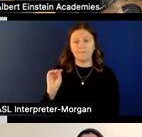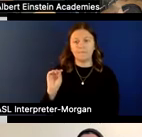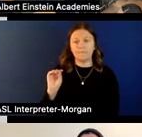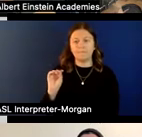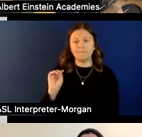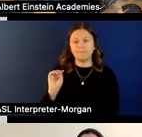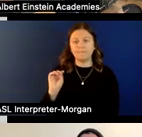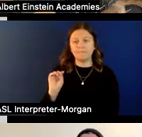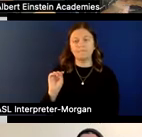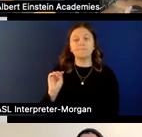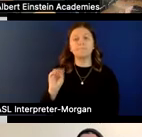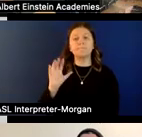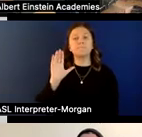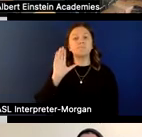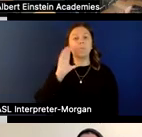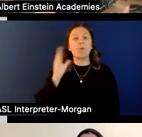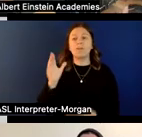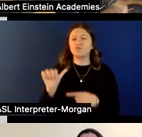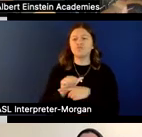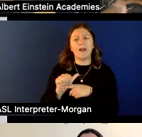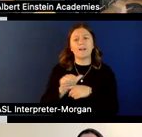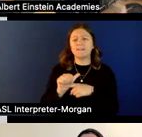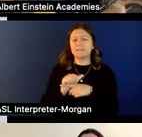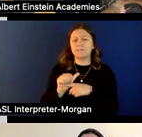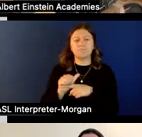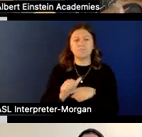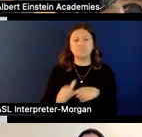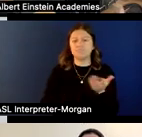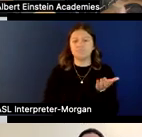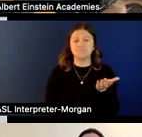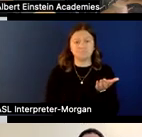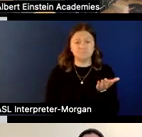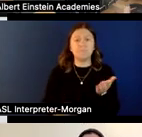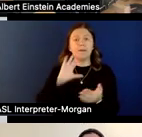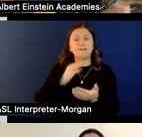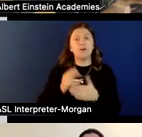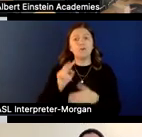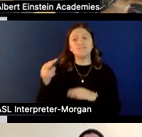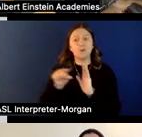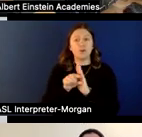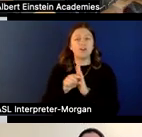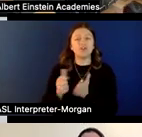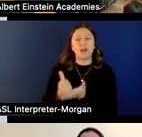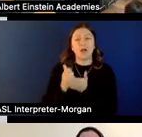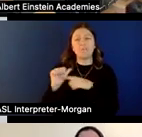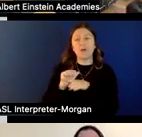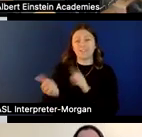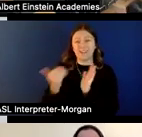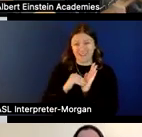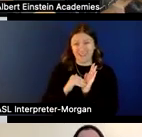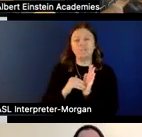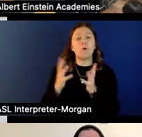let's go over here. Let's just practice that. My daughter who's in second grade, she helped me last night to practice it again. So we're just going to start